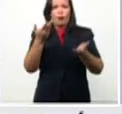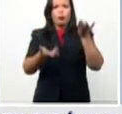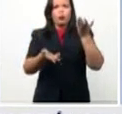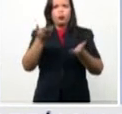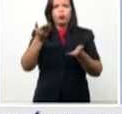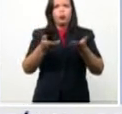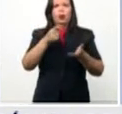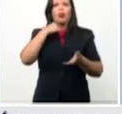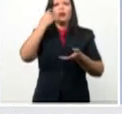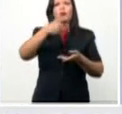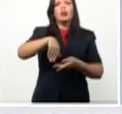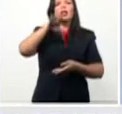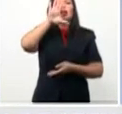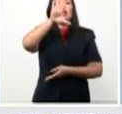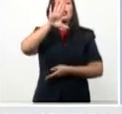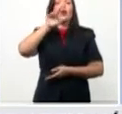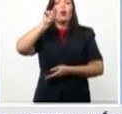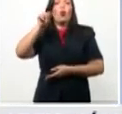5.89%.